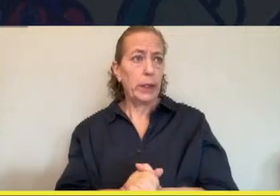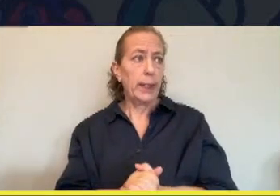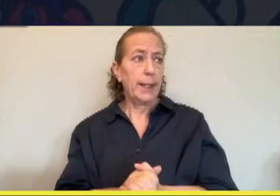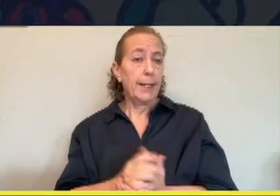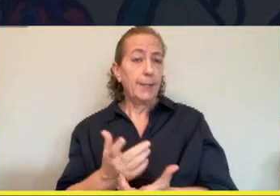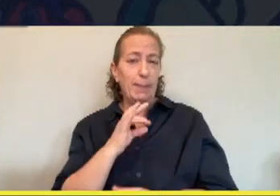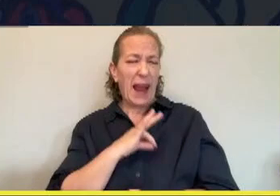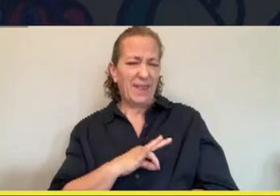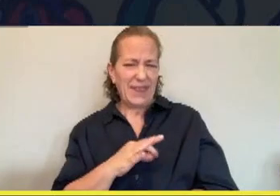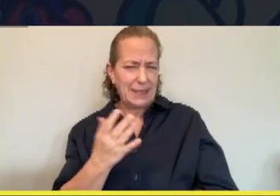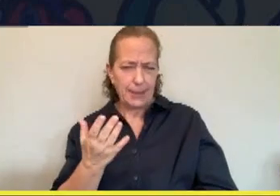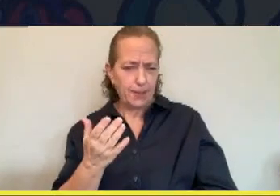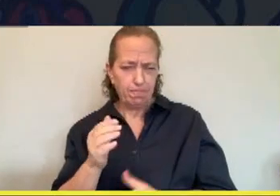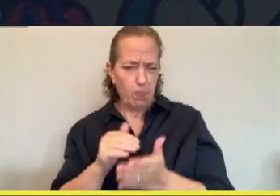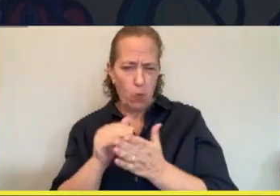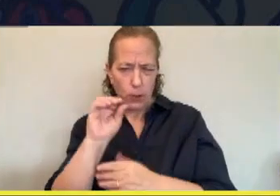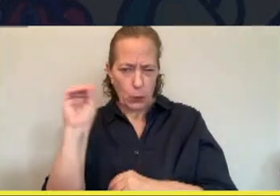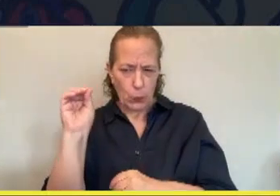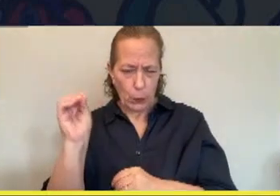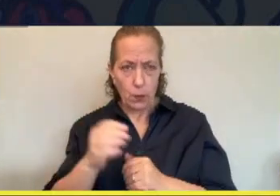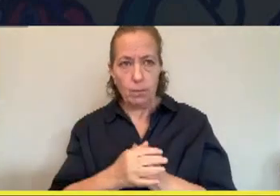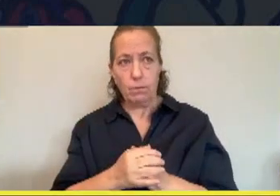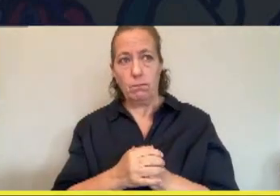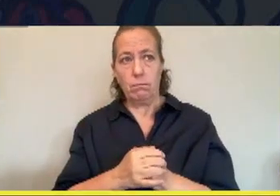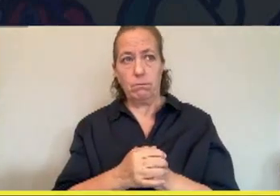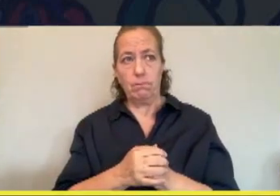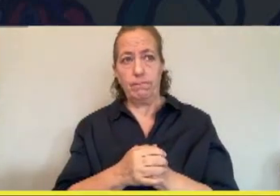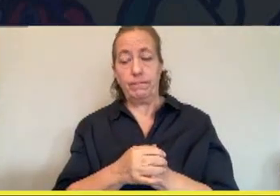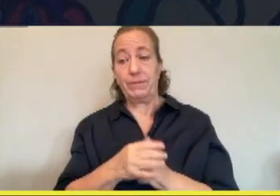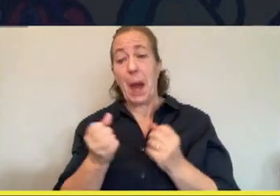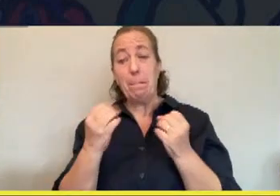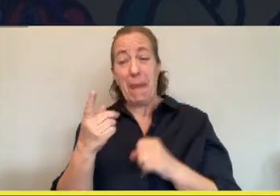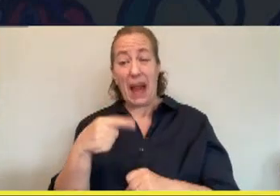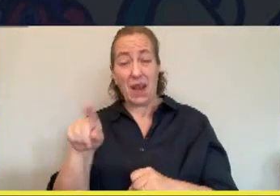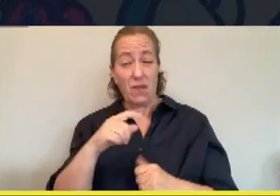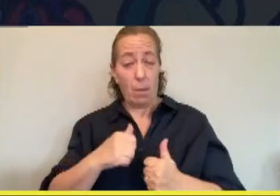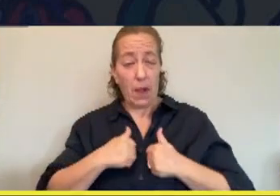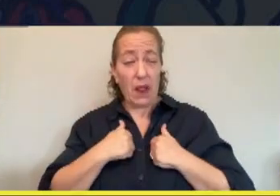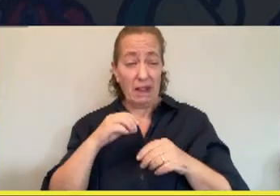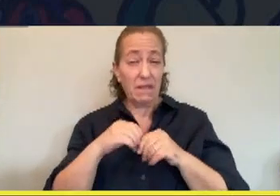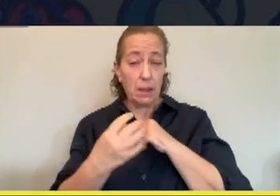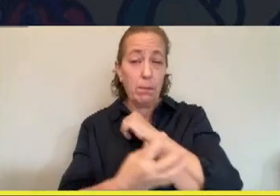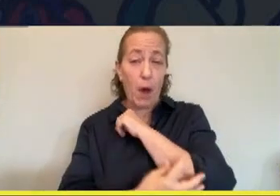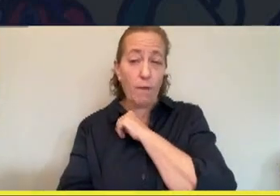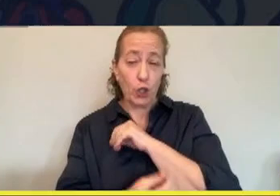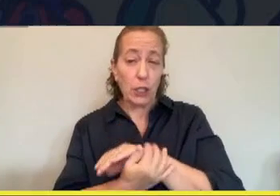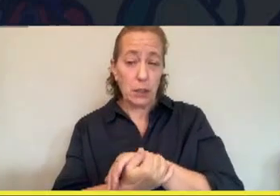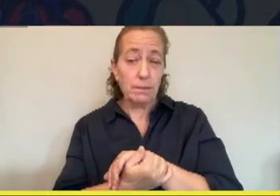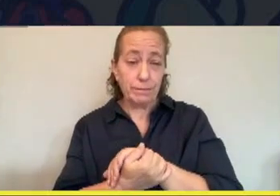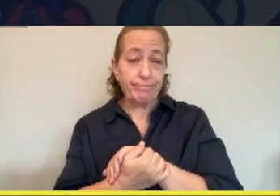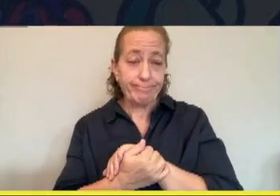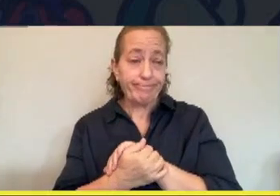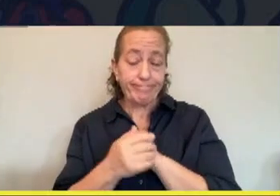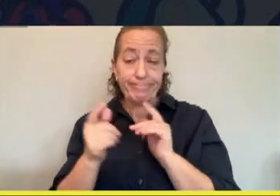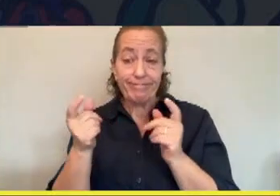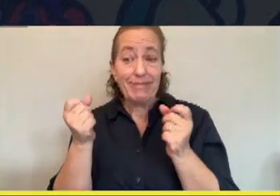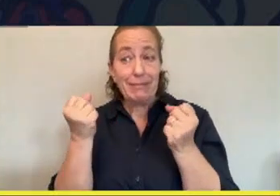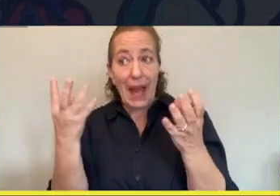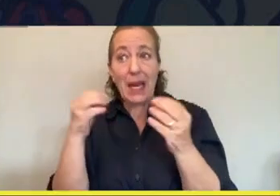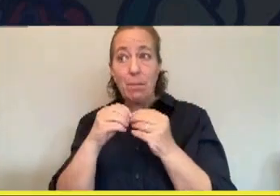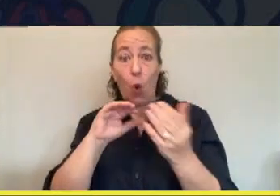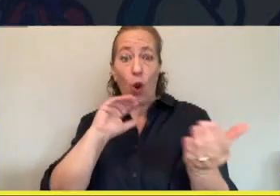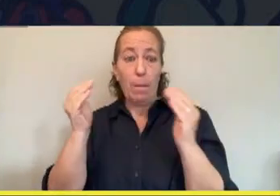benefits. Many PCAs live in poverty. Many more live in poverty compared to other sectors